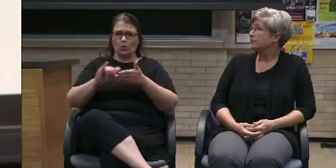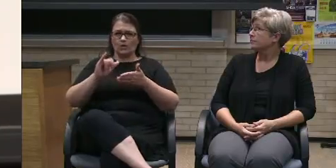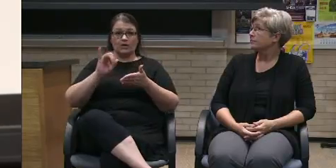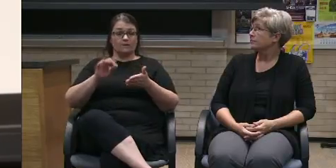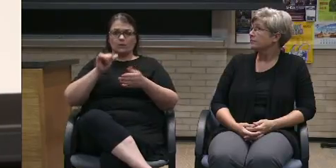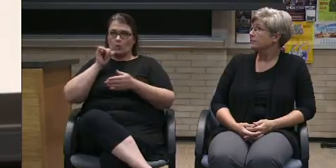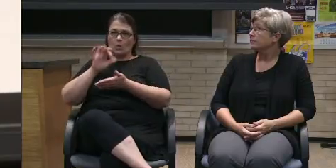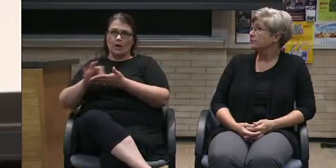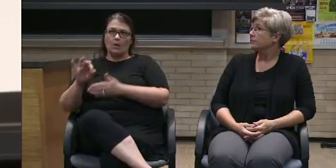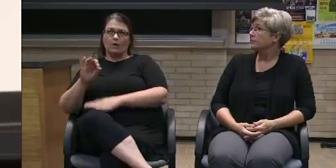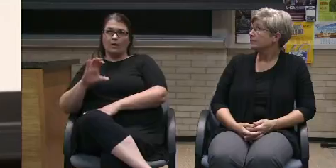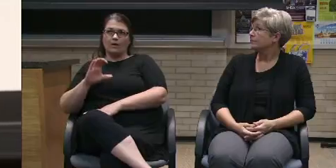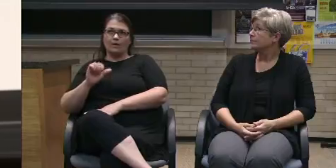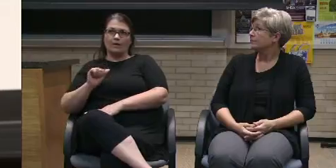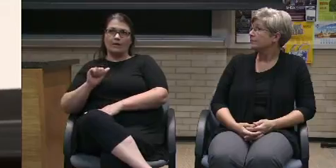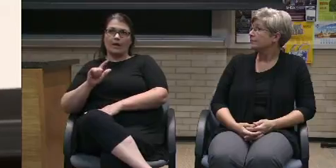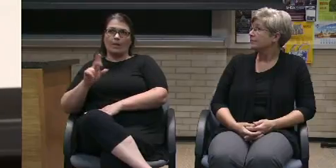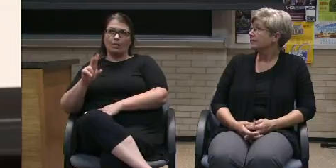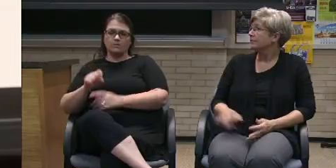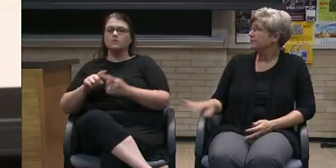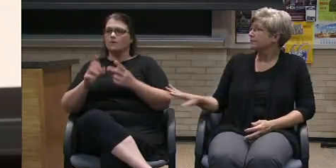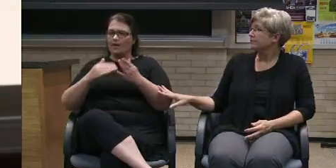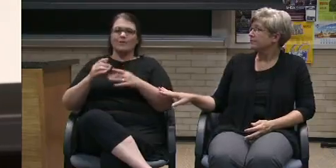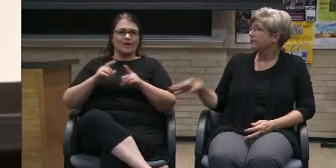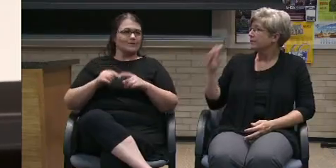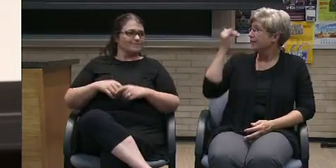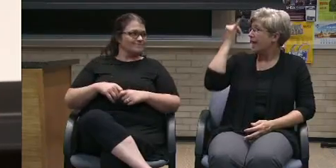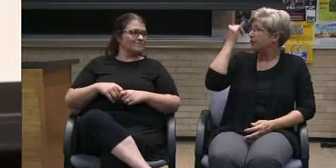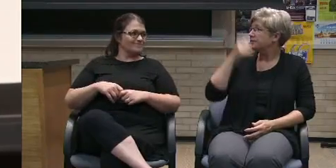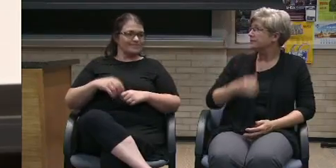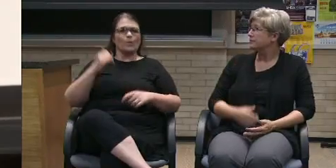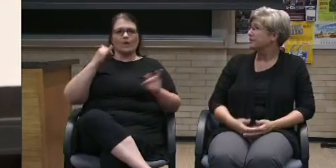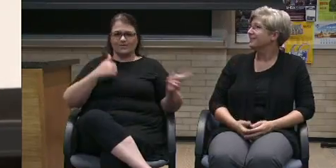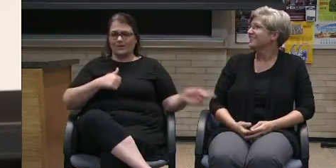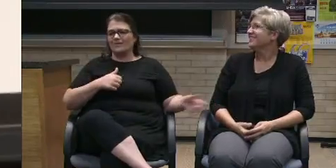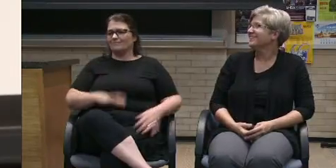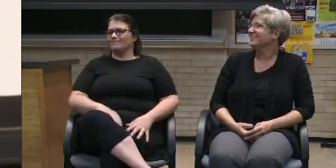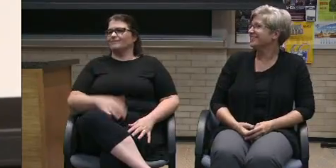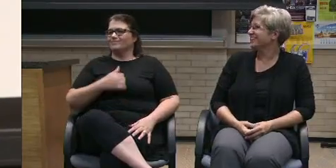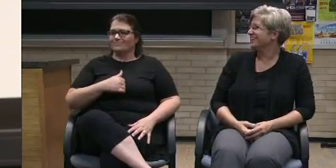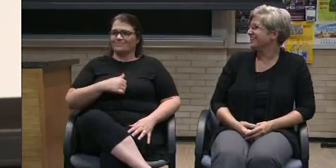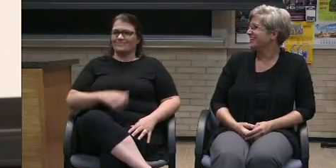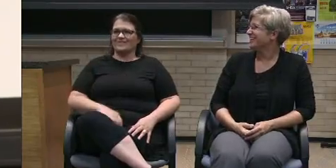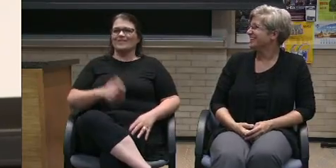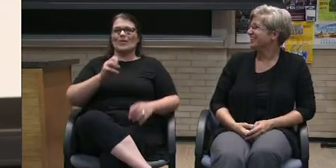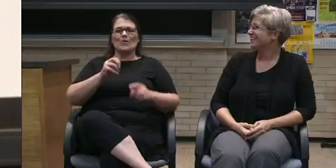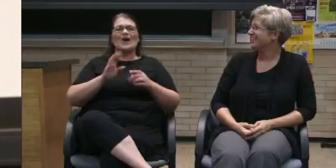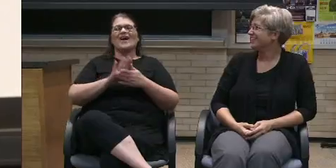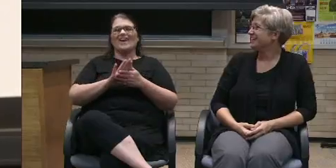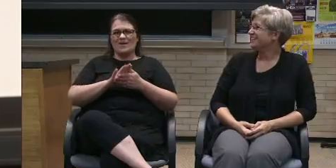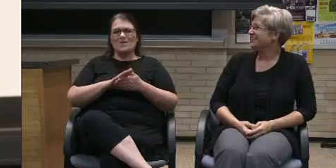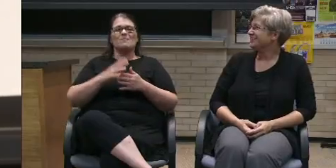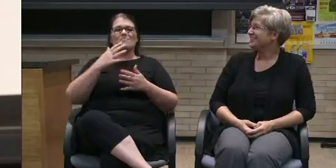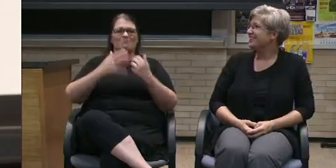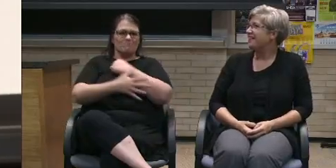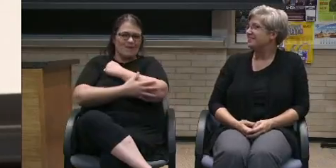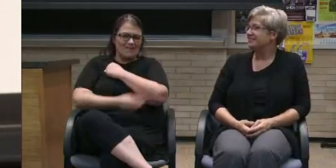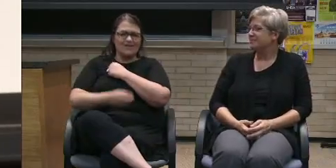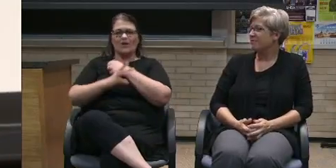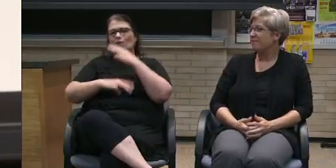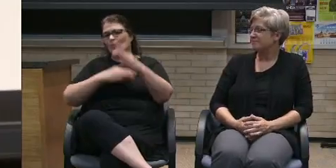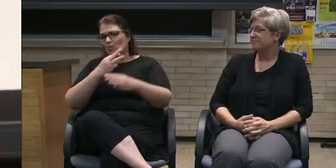cows, because of the dairy industry, and also one of the poorest counties. So urban poverty and rural poverty look different,